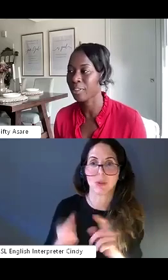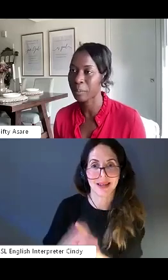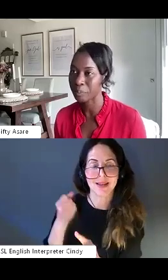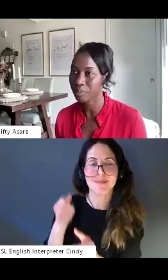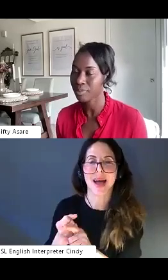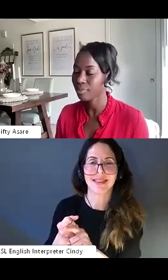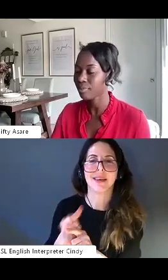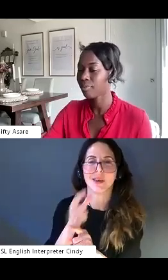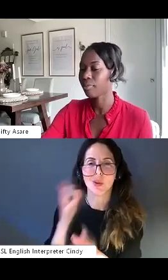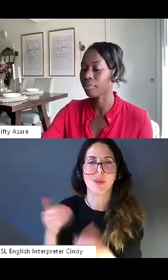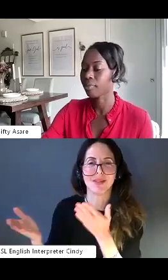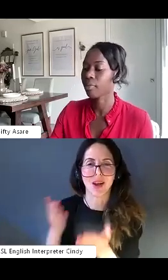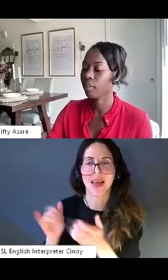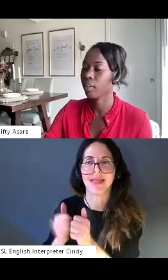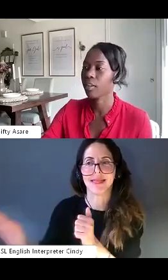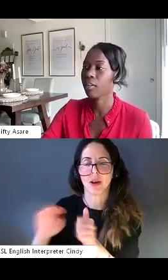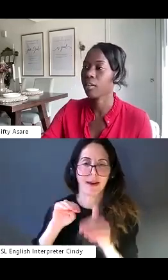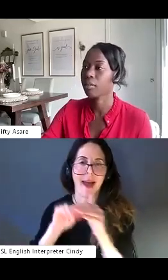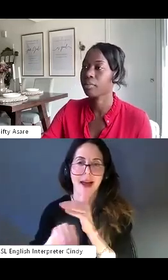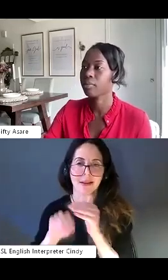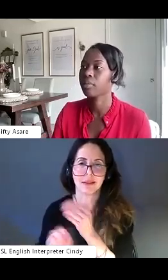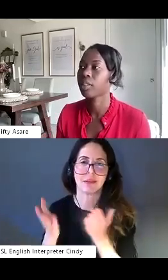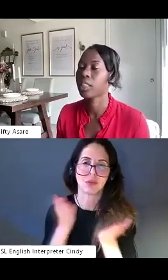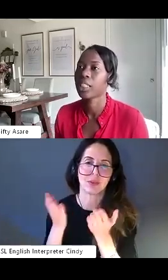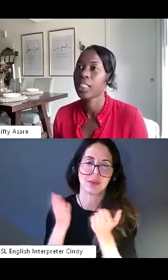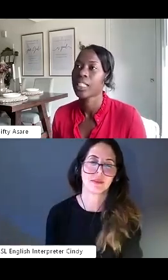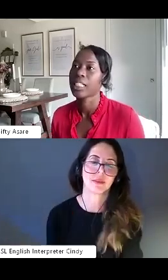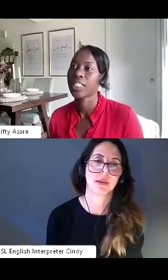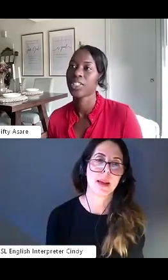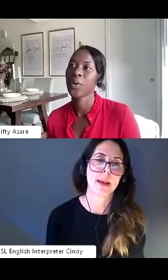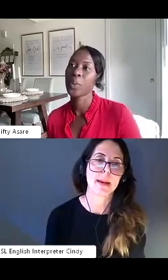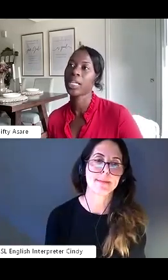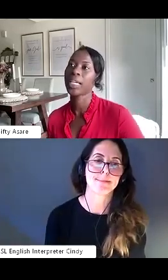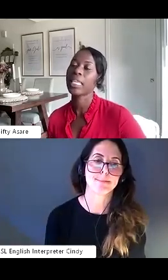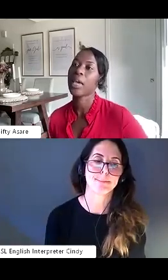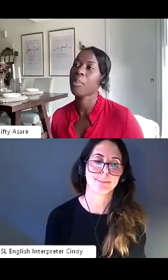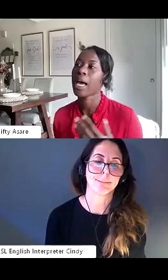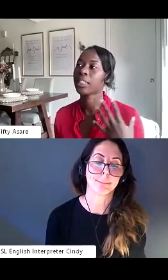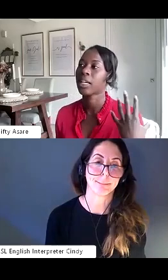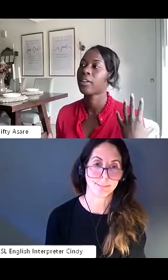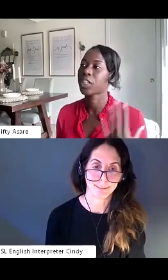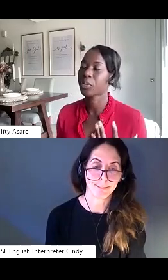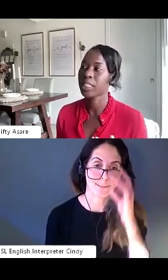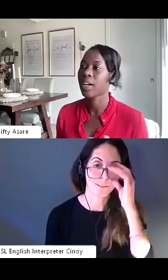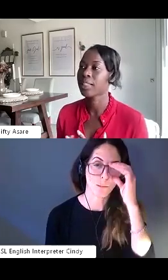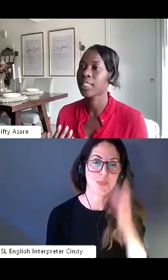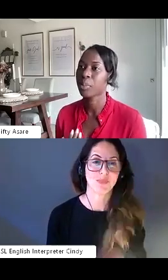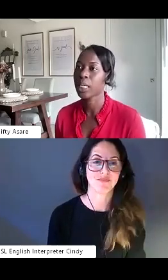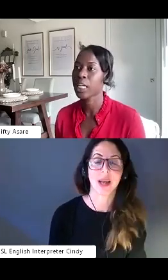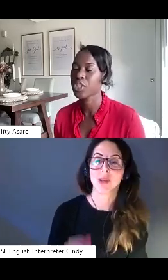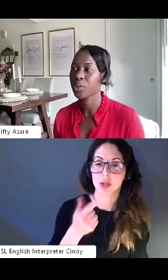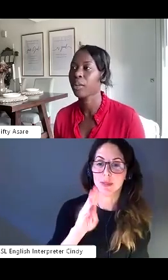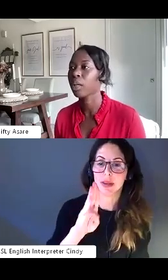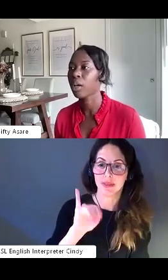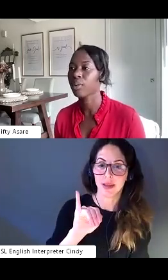that they are serving. And so we look at the impacts of gender-based violence and